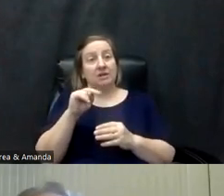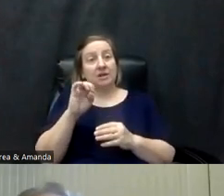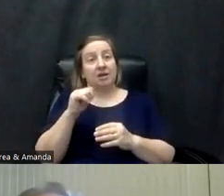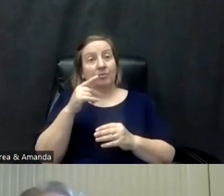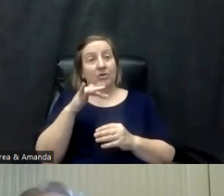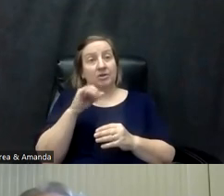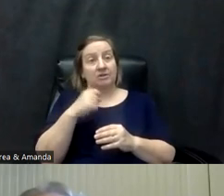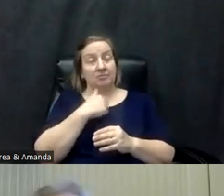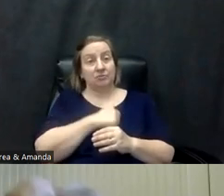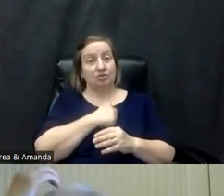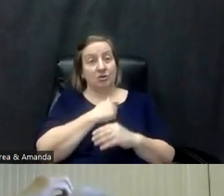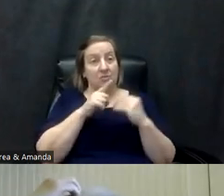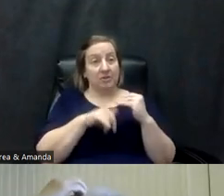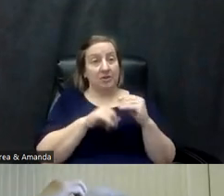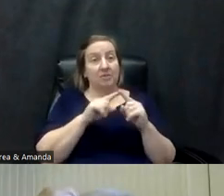about that.